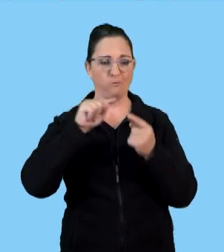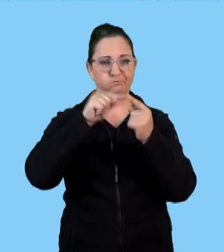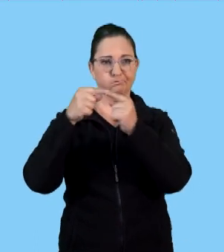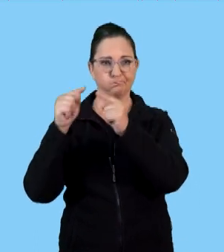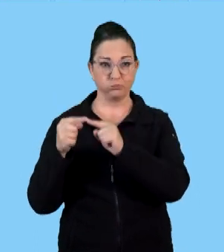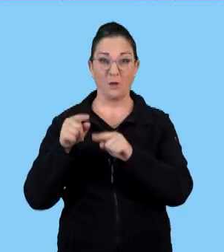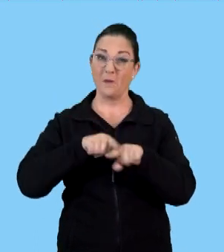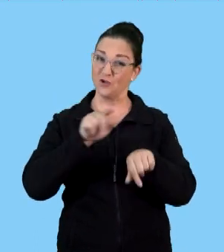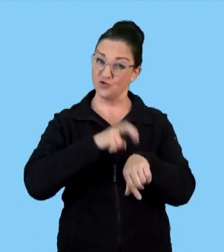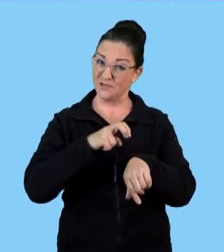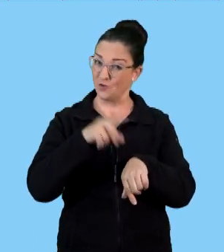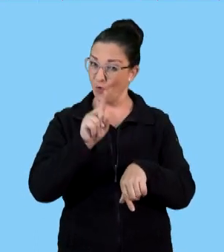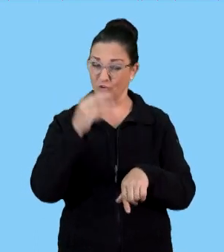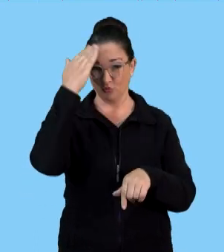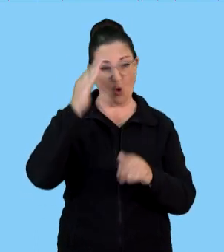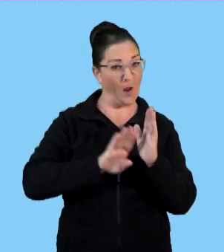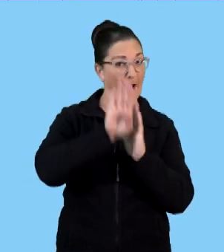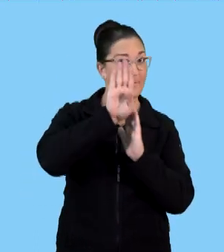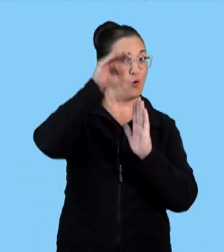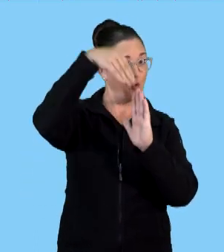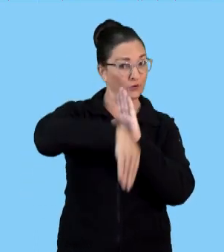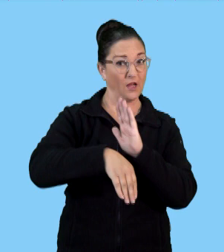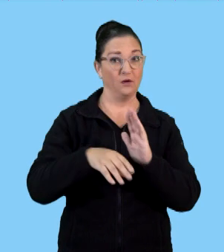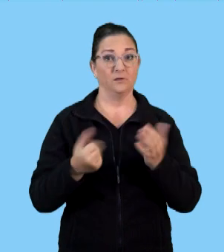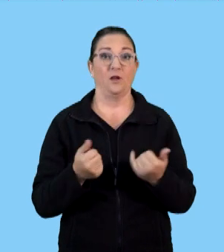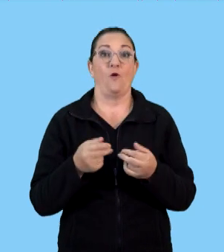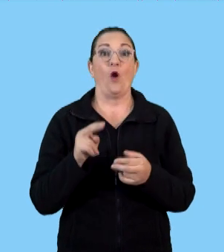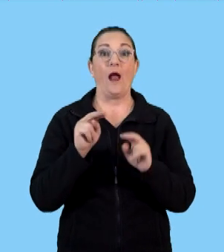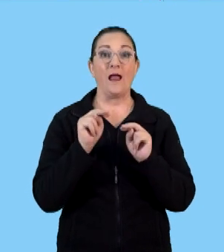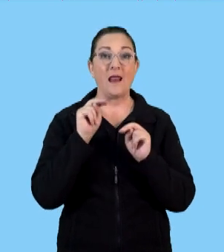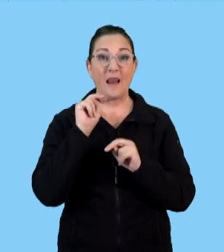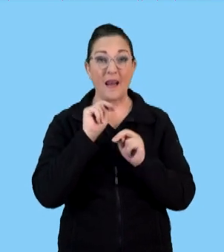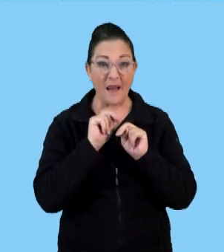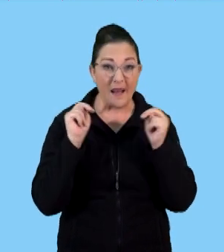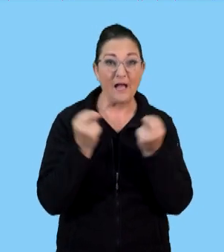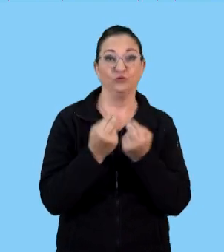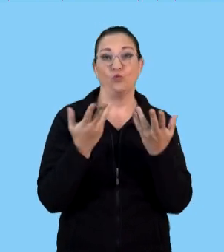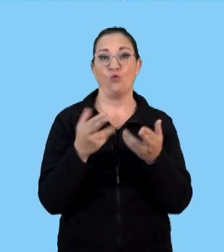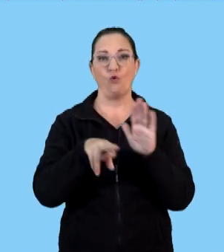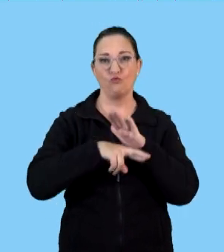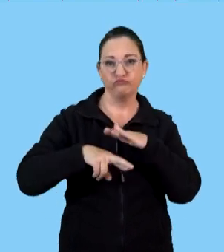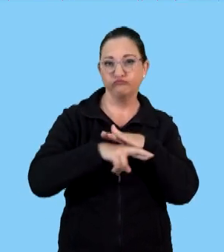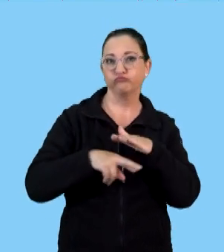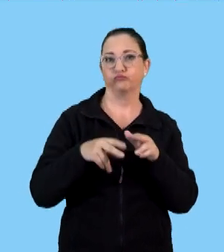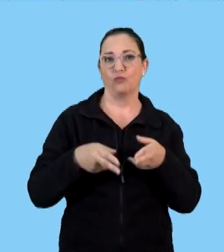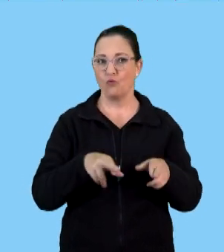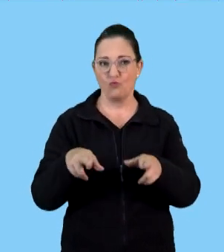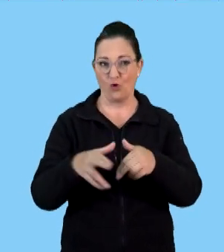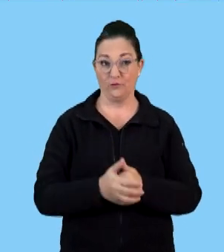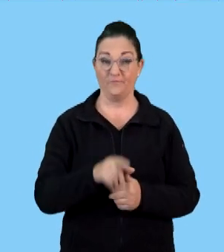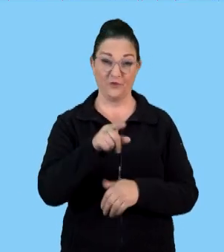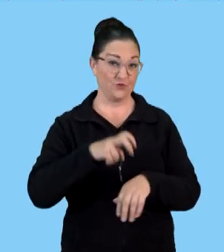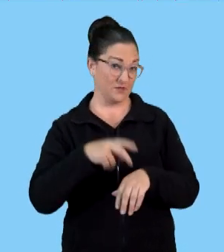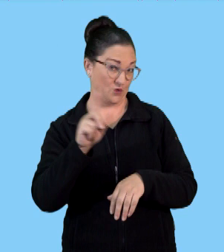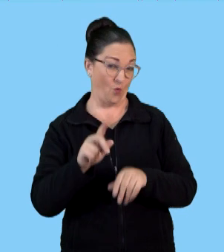between uphill and or downhill and or national or regional roads. Then also you must be able to